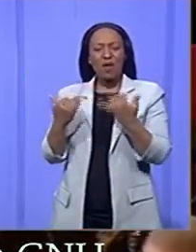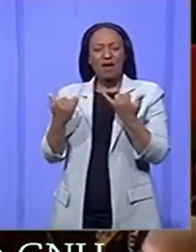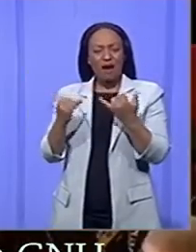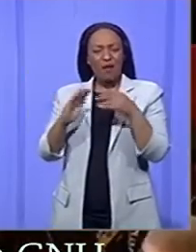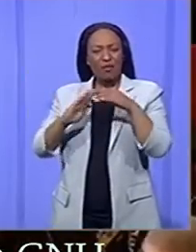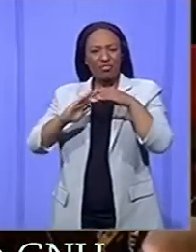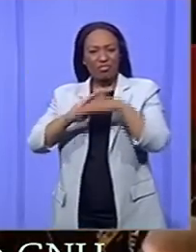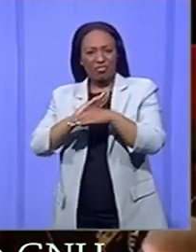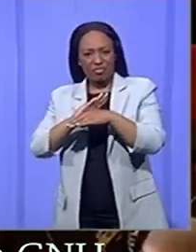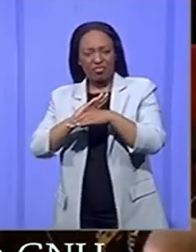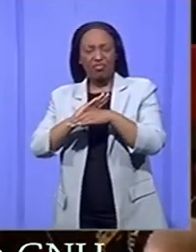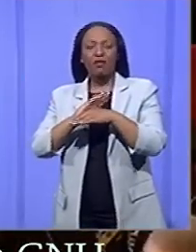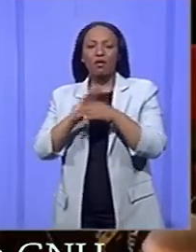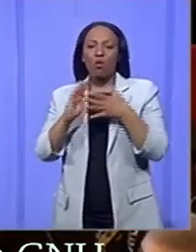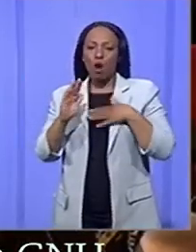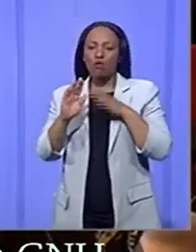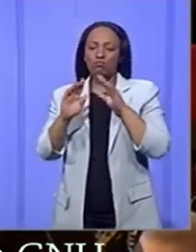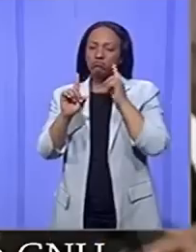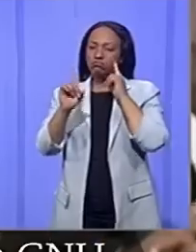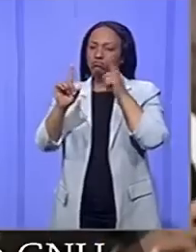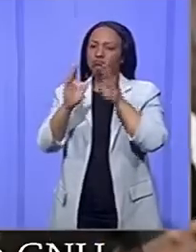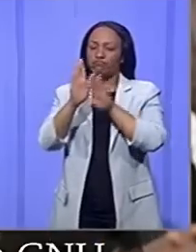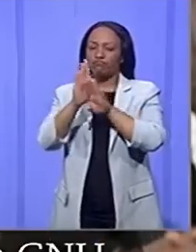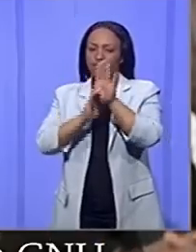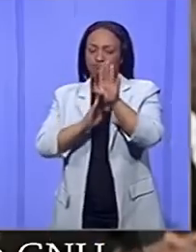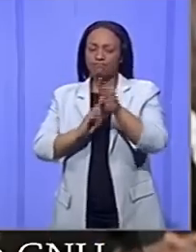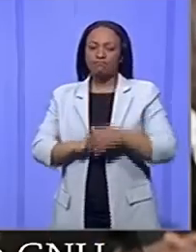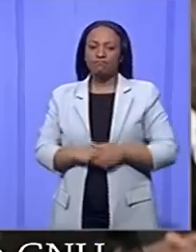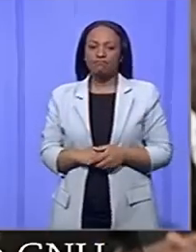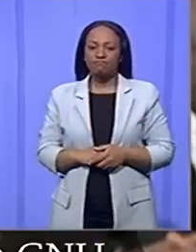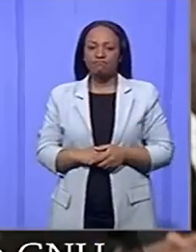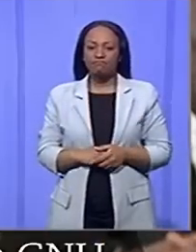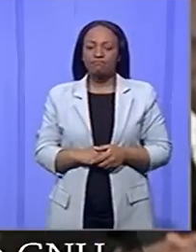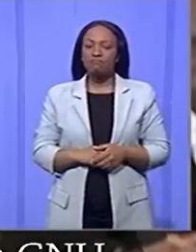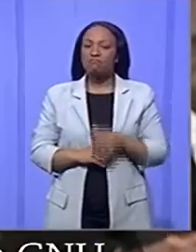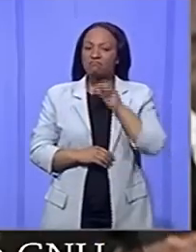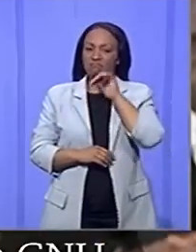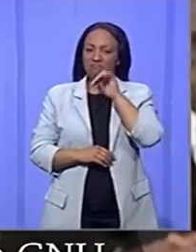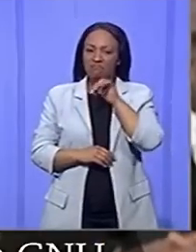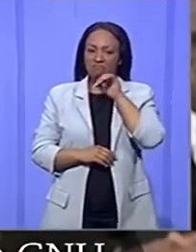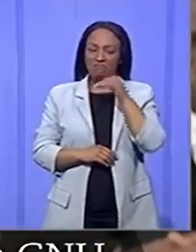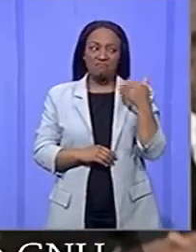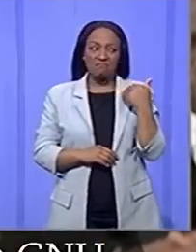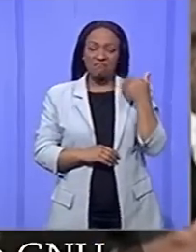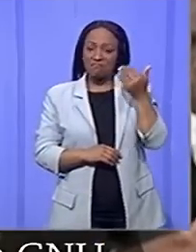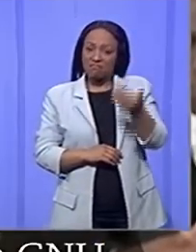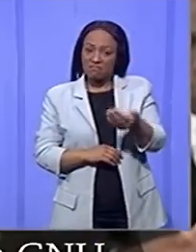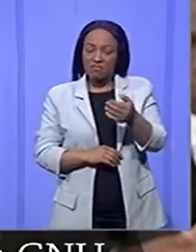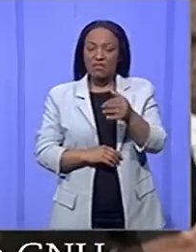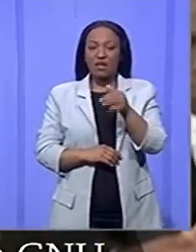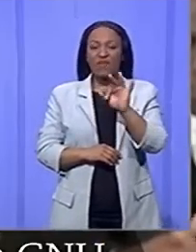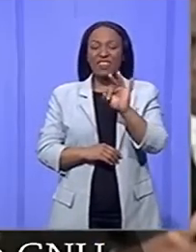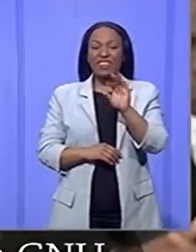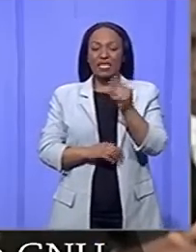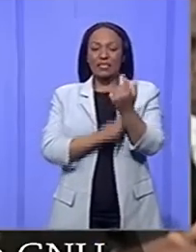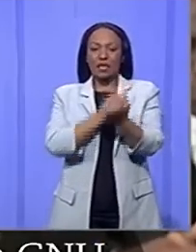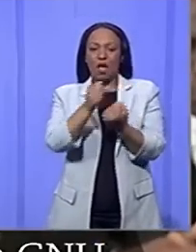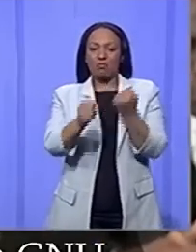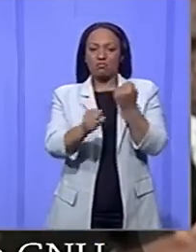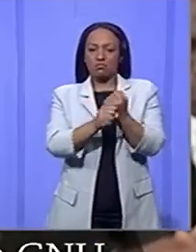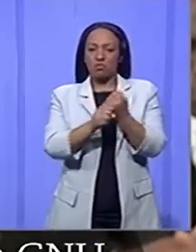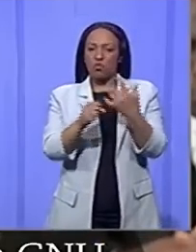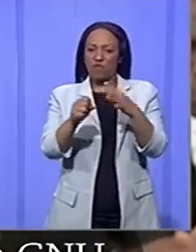ona. Despite the achievement of 30 years of democracy and the